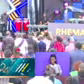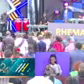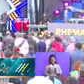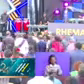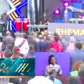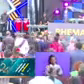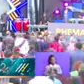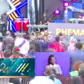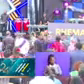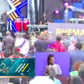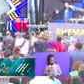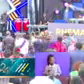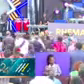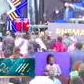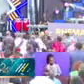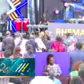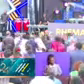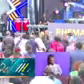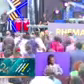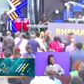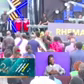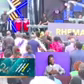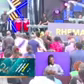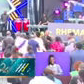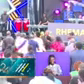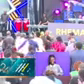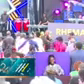be Miracle of